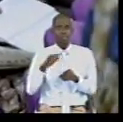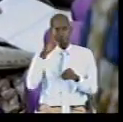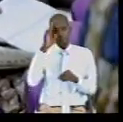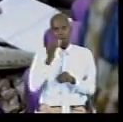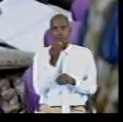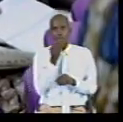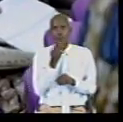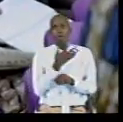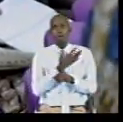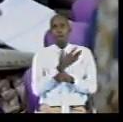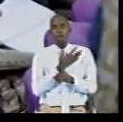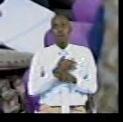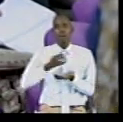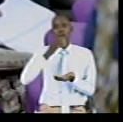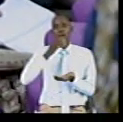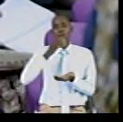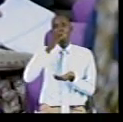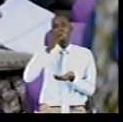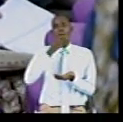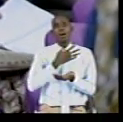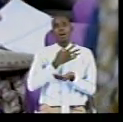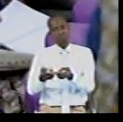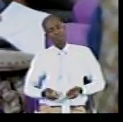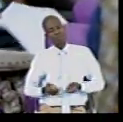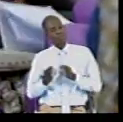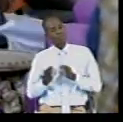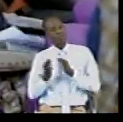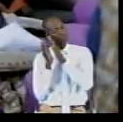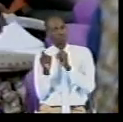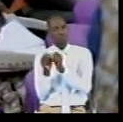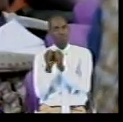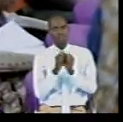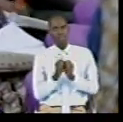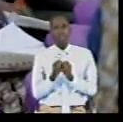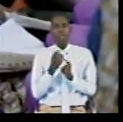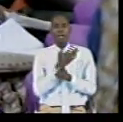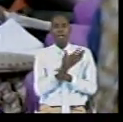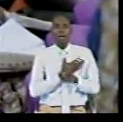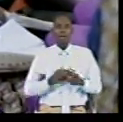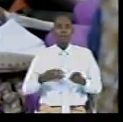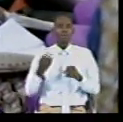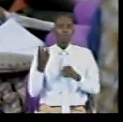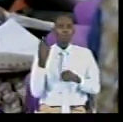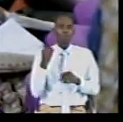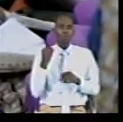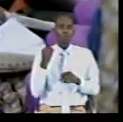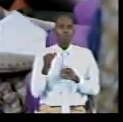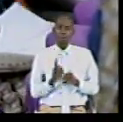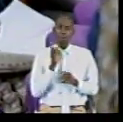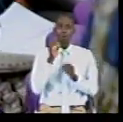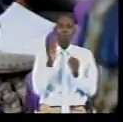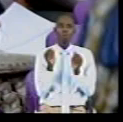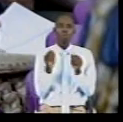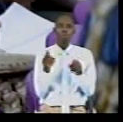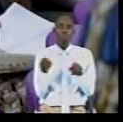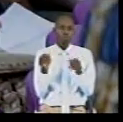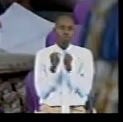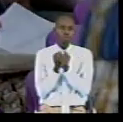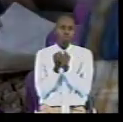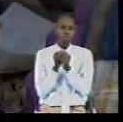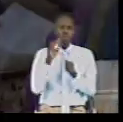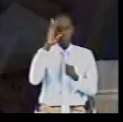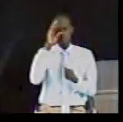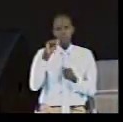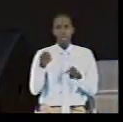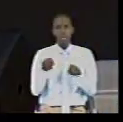in his bosom and was unto him as a daughter. In verse 4, it